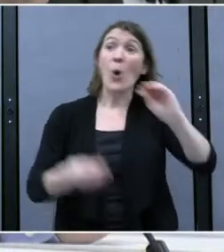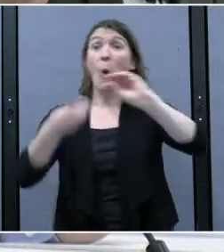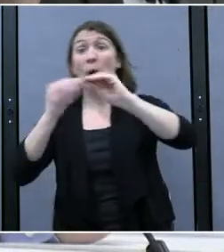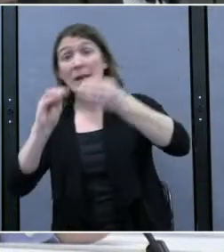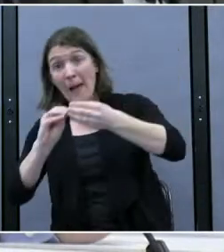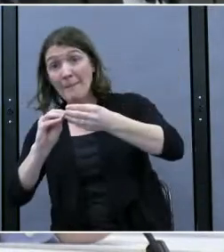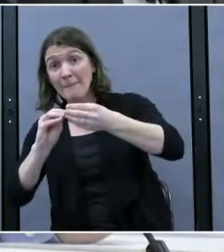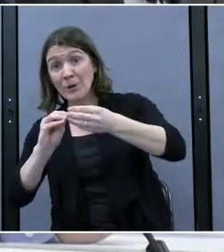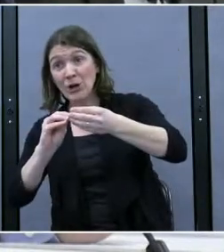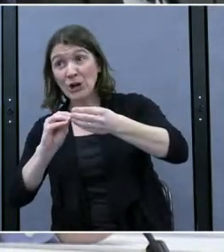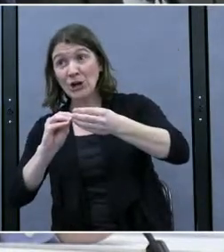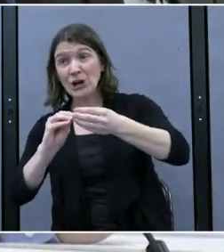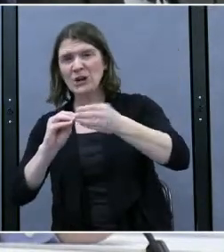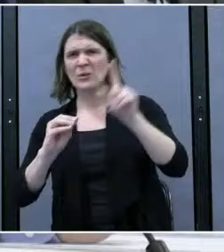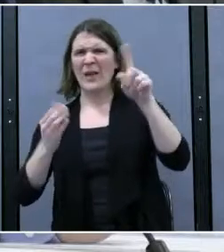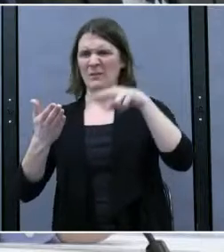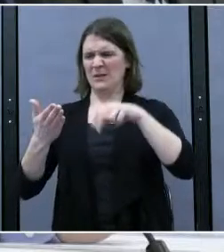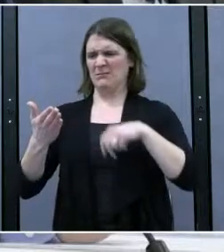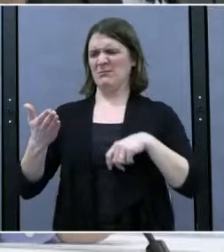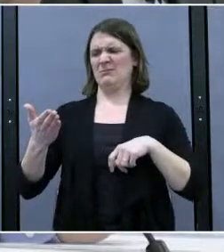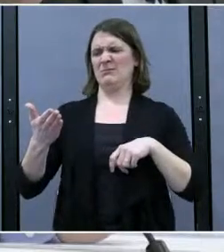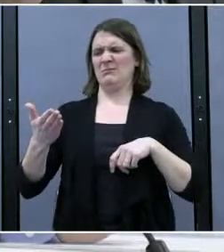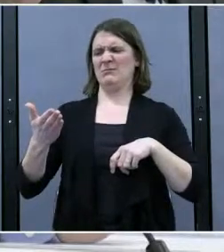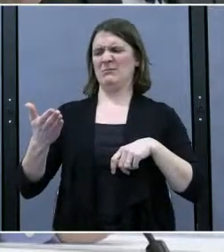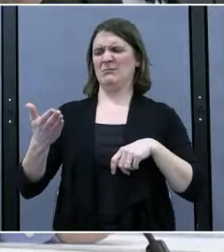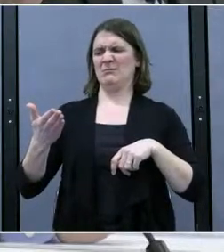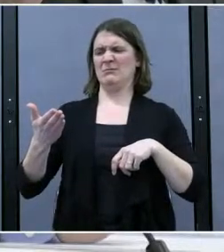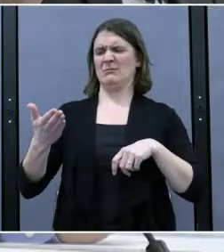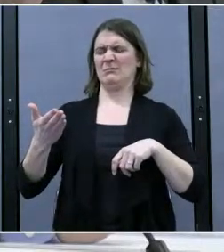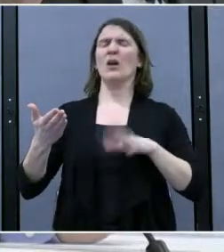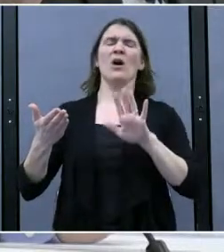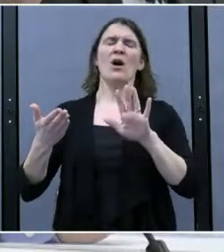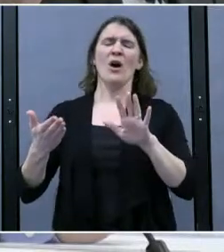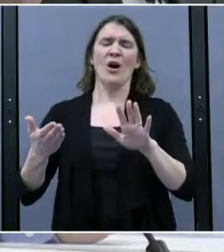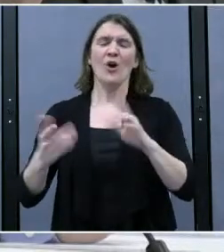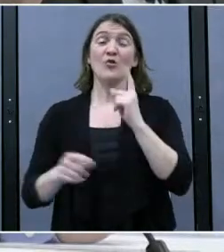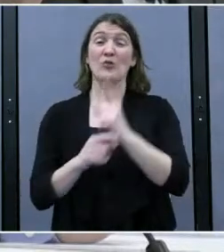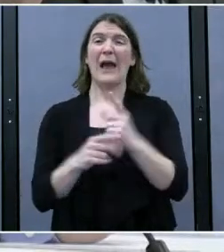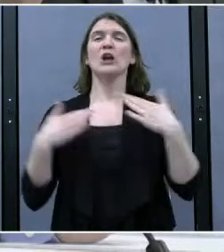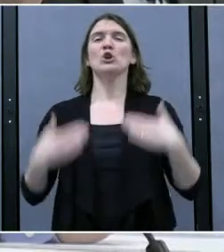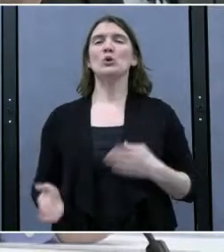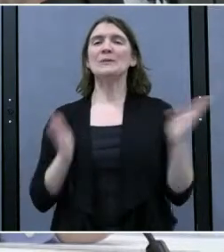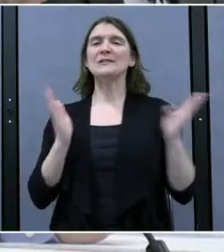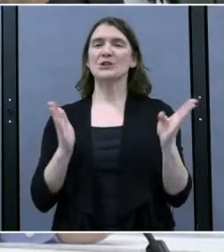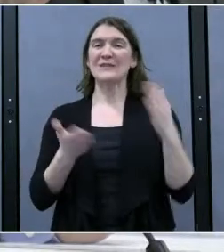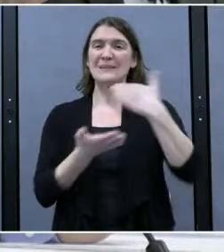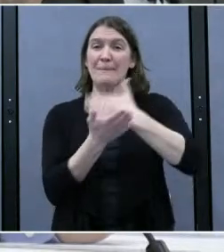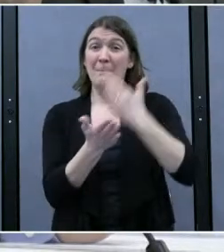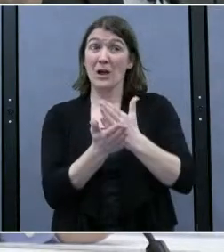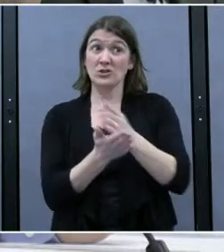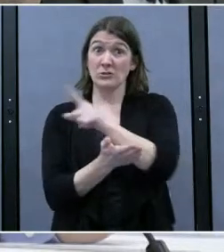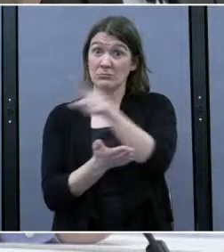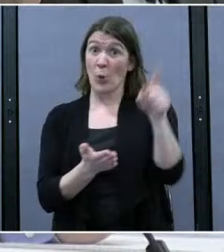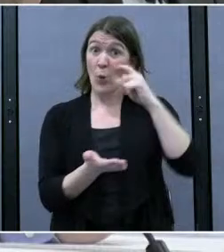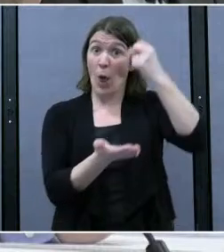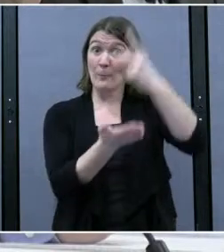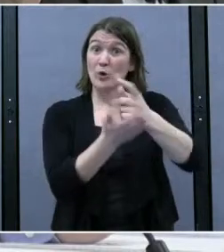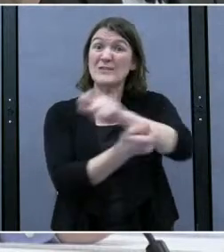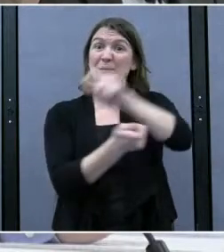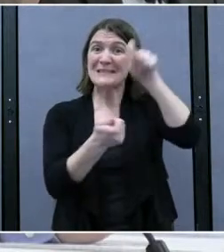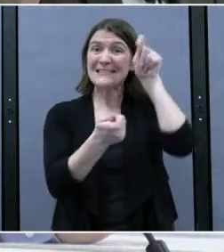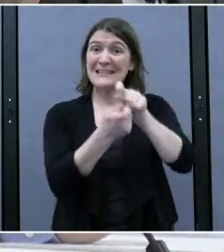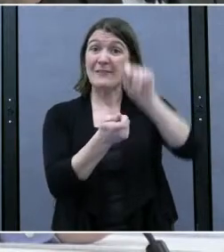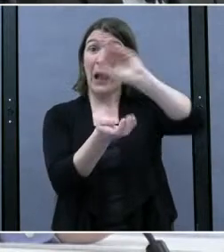right? Yep. Okay. To see if the town will advise the select board to include a specific amount of the